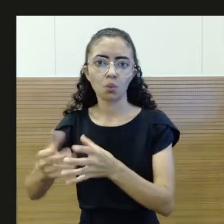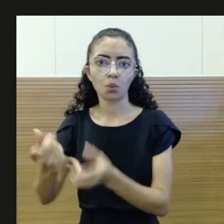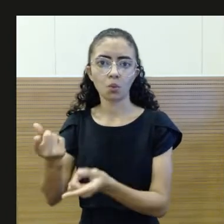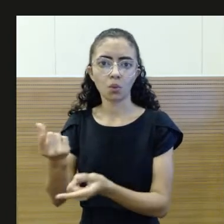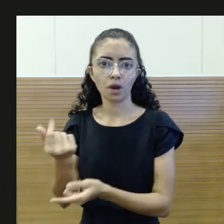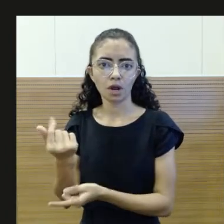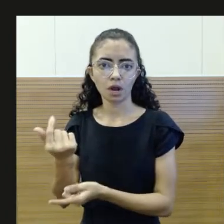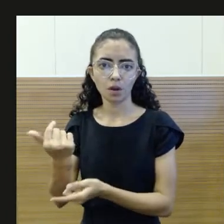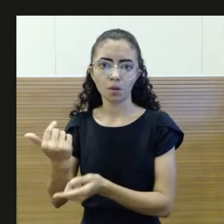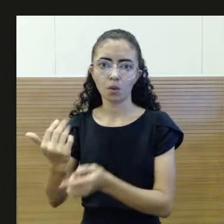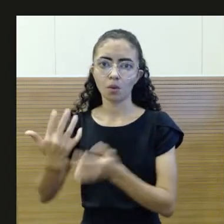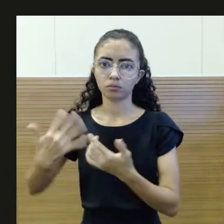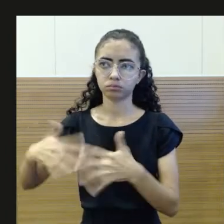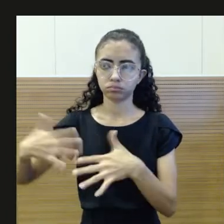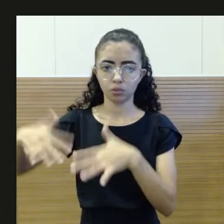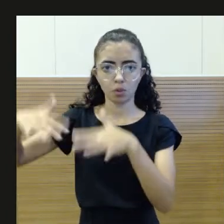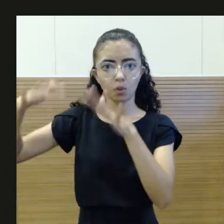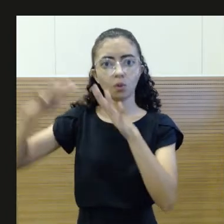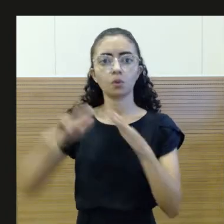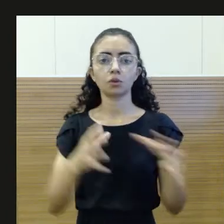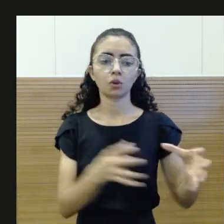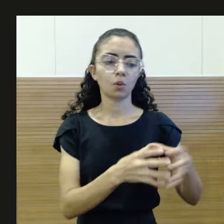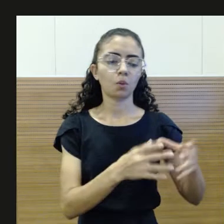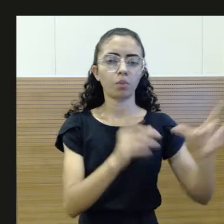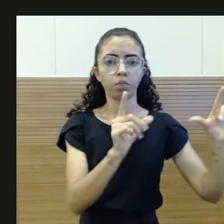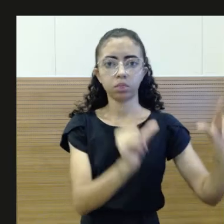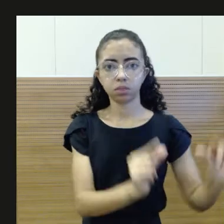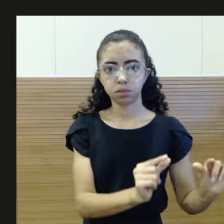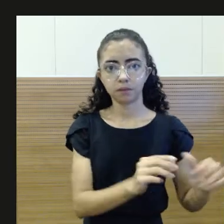There's a microphone open, interfering.